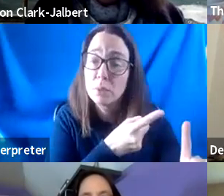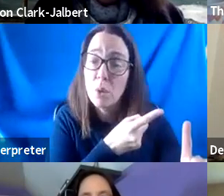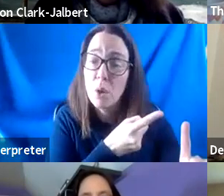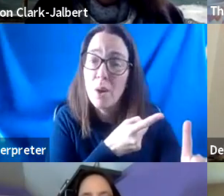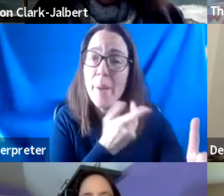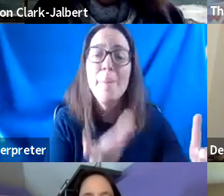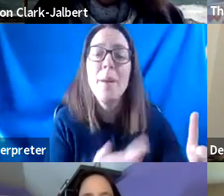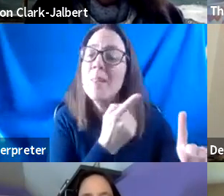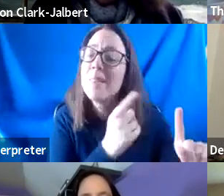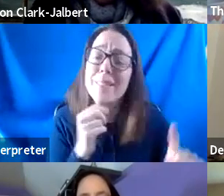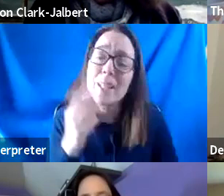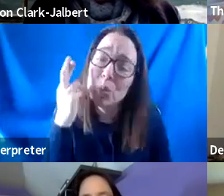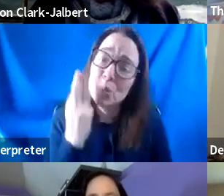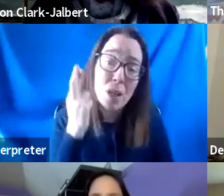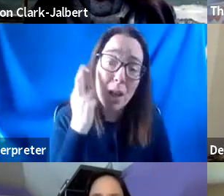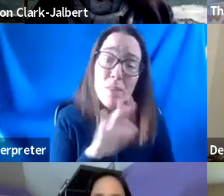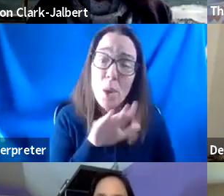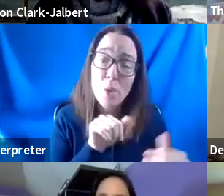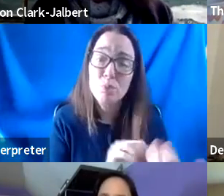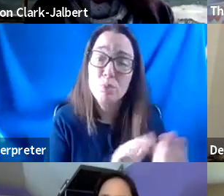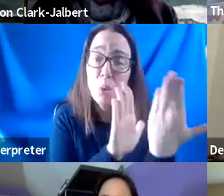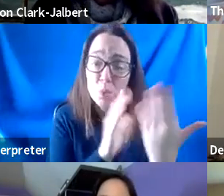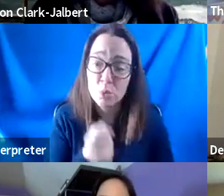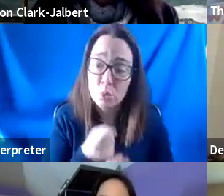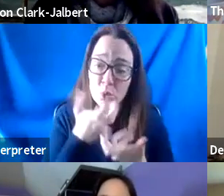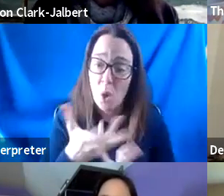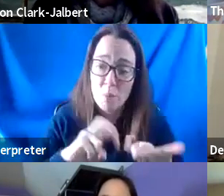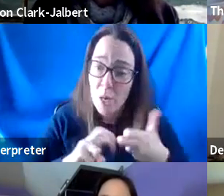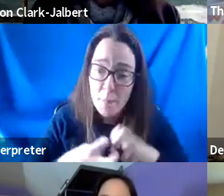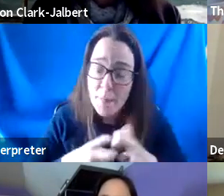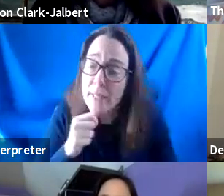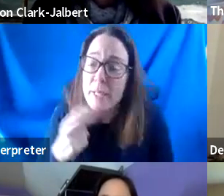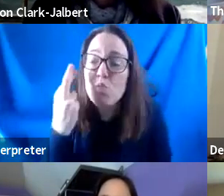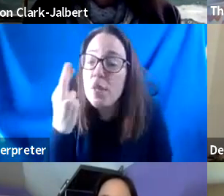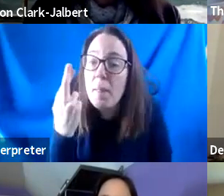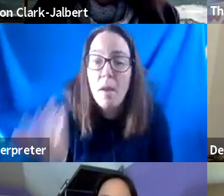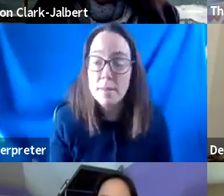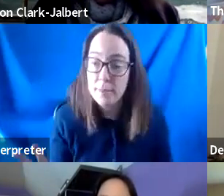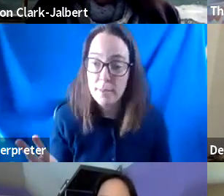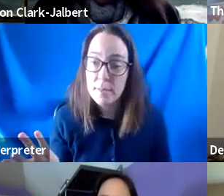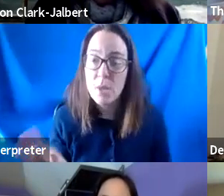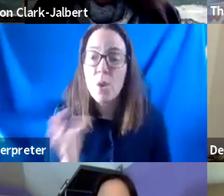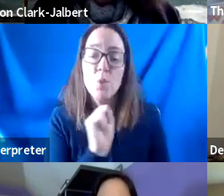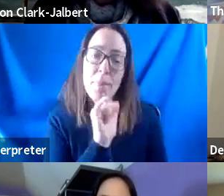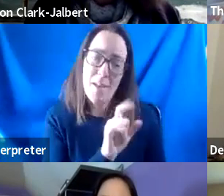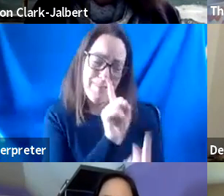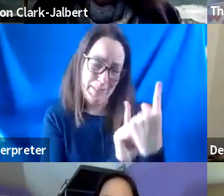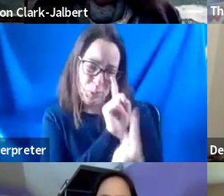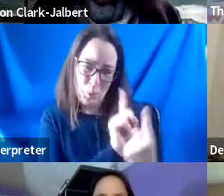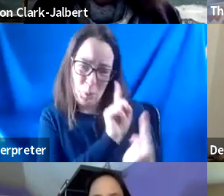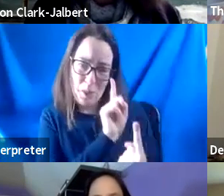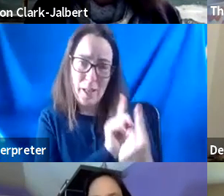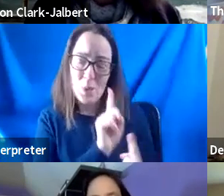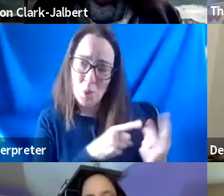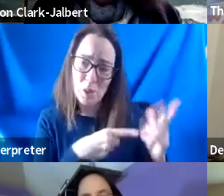going about it was causing harm. So it invites people to shift behavior, and it basically values the relationship, the personal growth, and